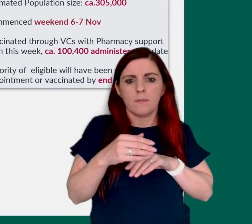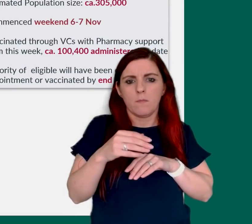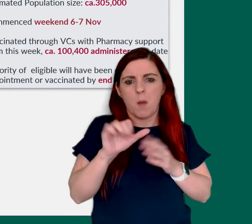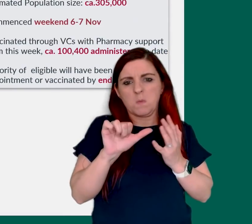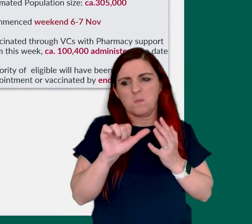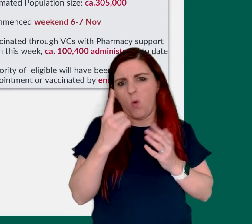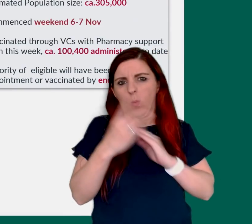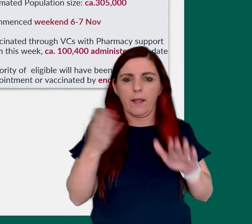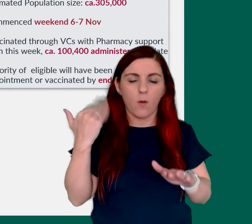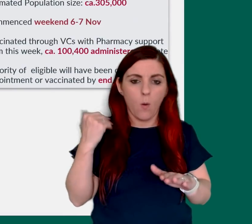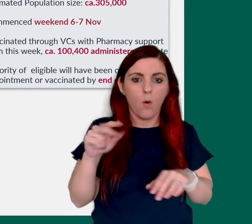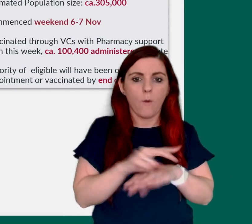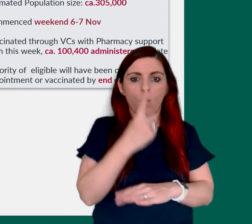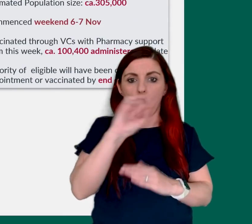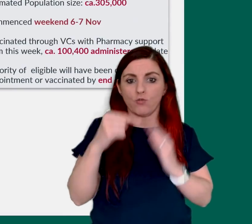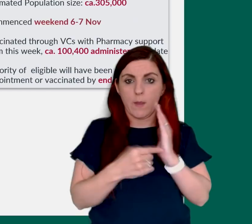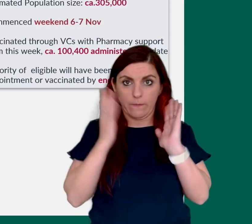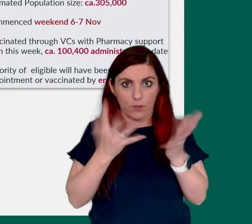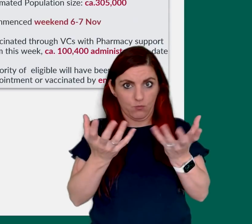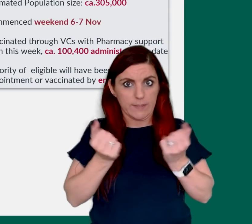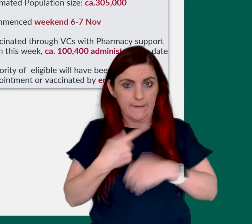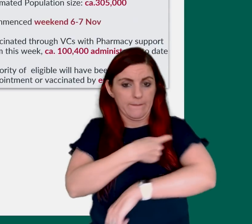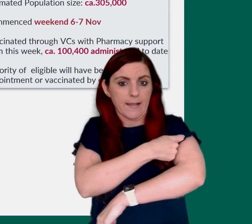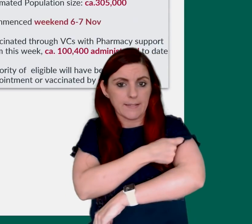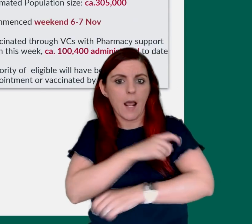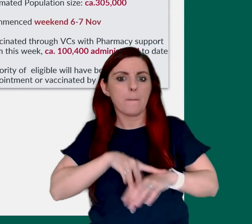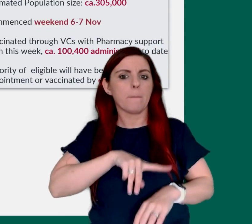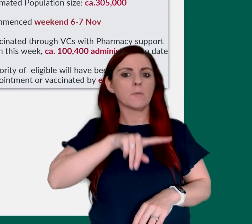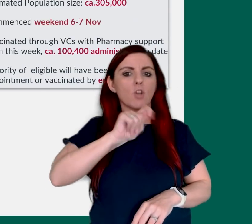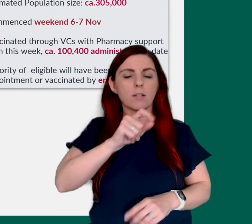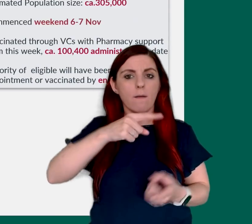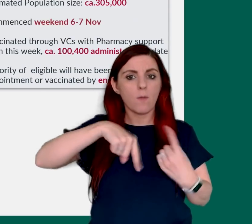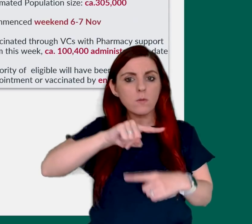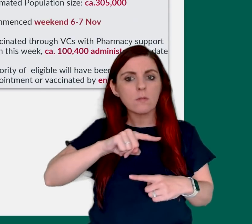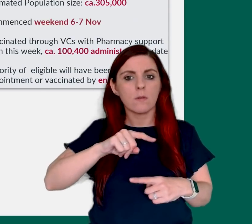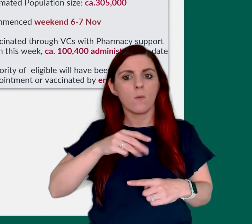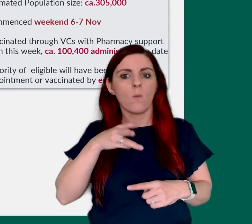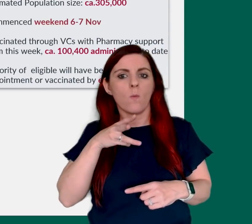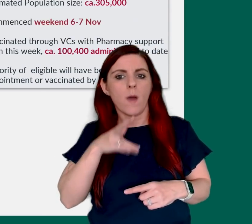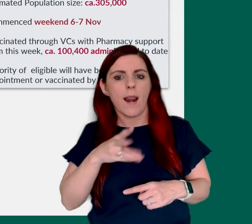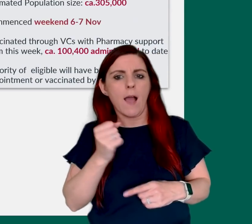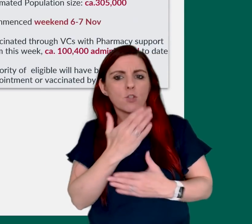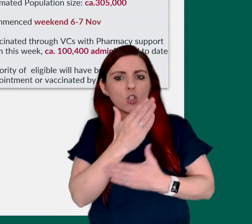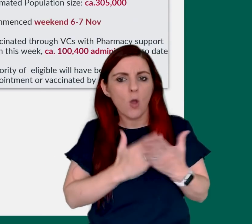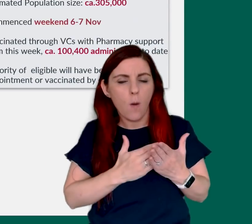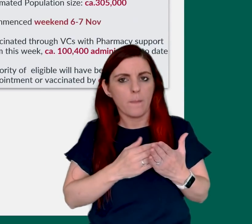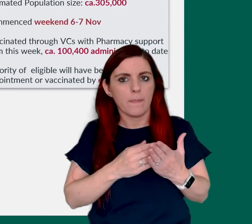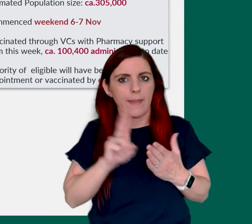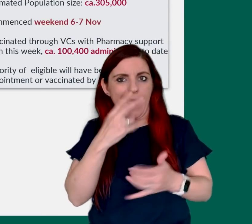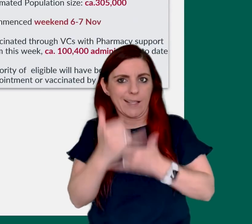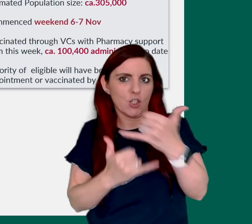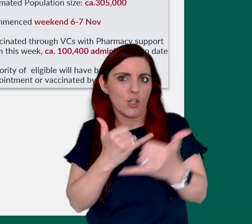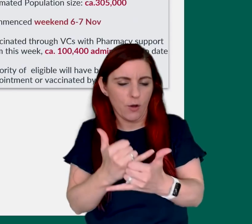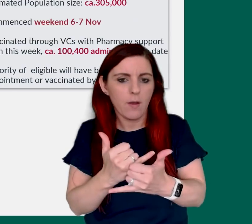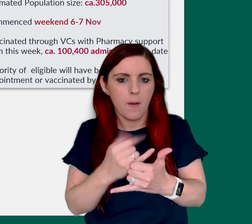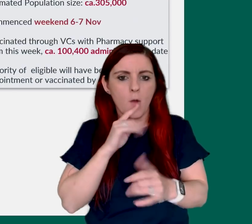over a week ago, over 100,000 already administered. And the majority of those, again, there will be some people who will still run into next year, but our